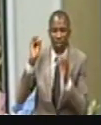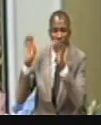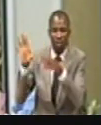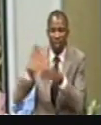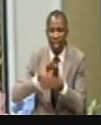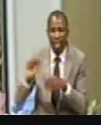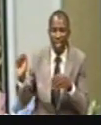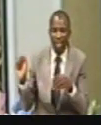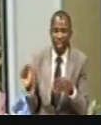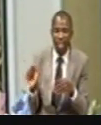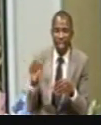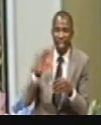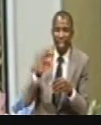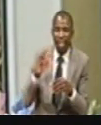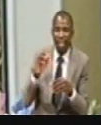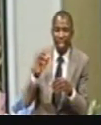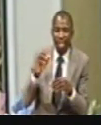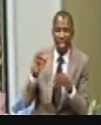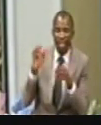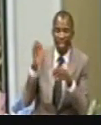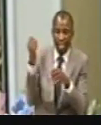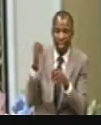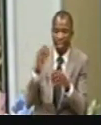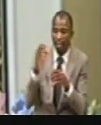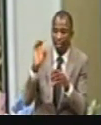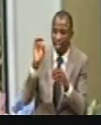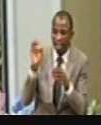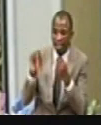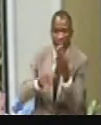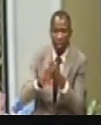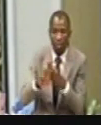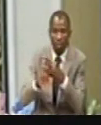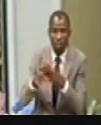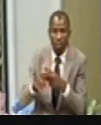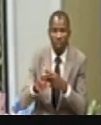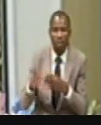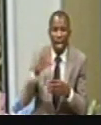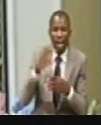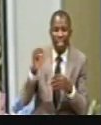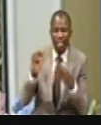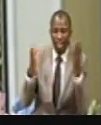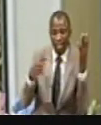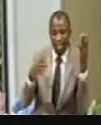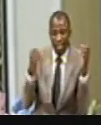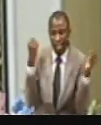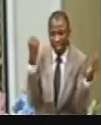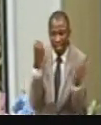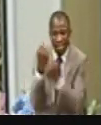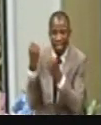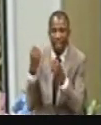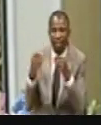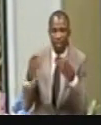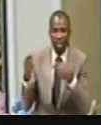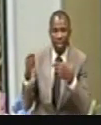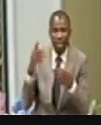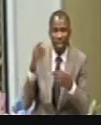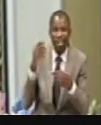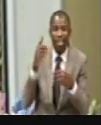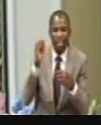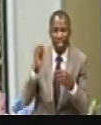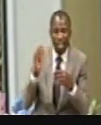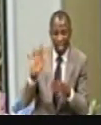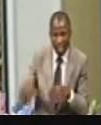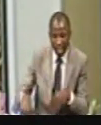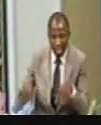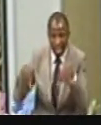eye. And it was so painful to me. I went to the nearby chemist to buy drugs. I took the drugs, and the